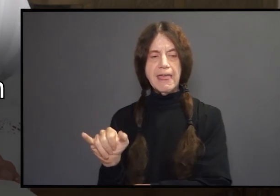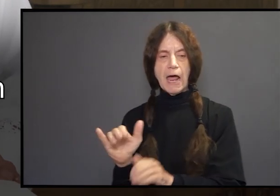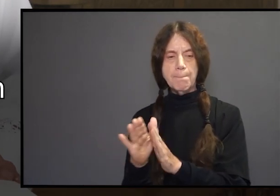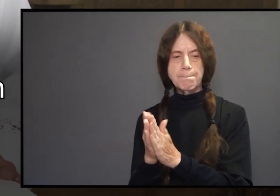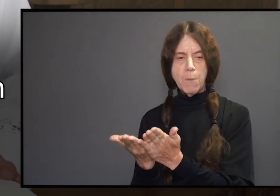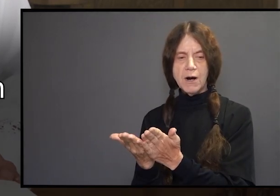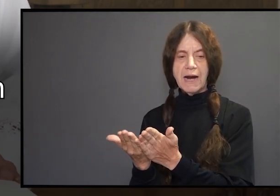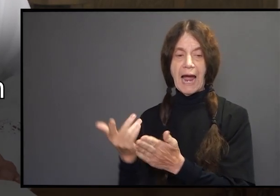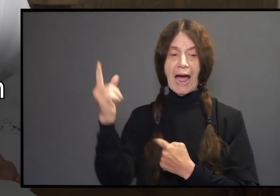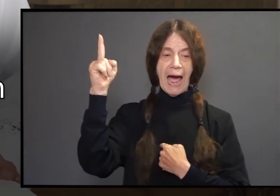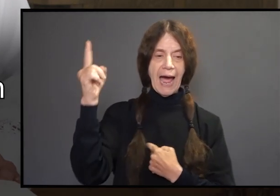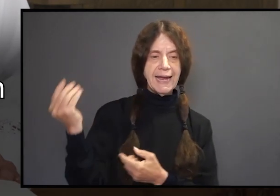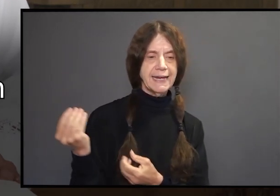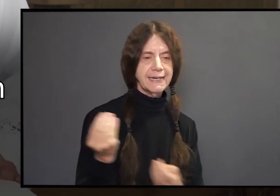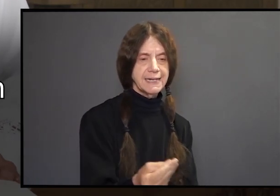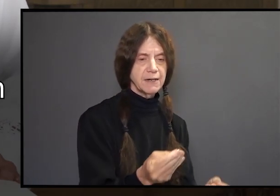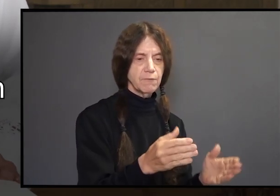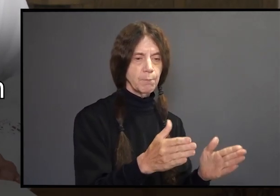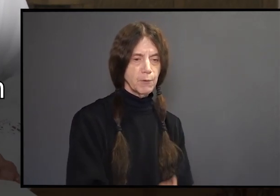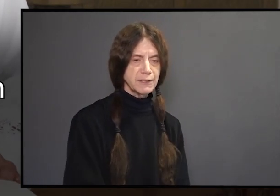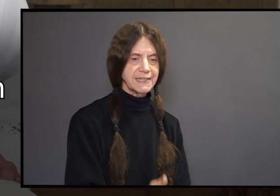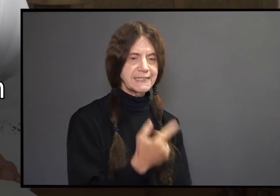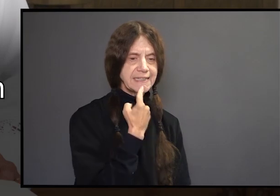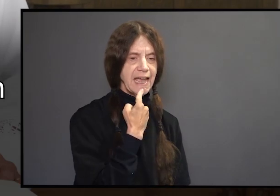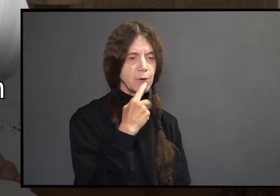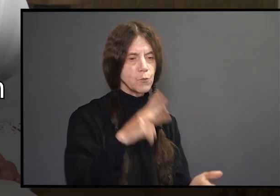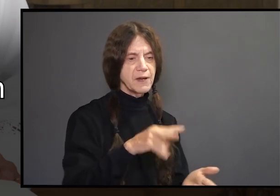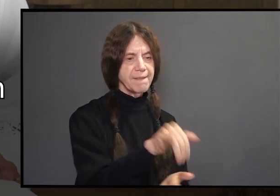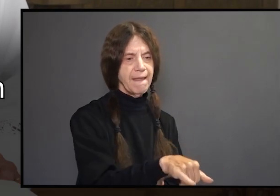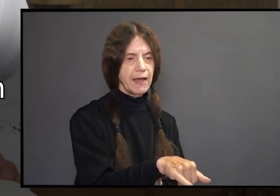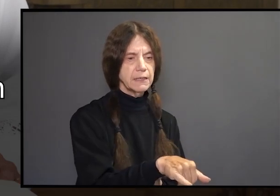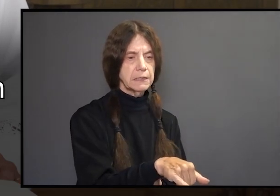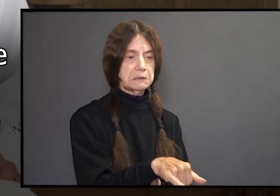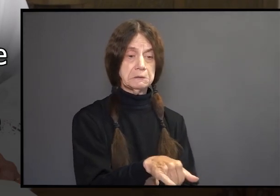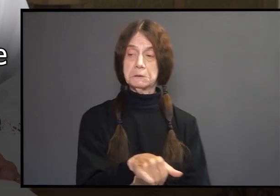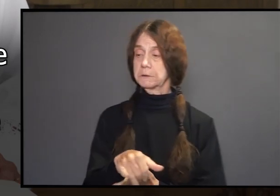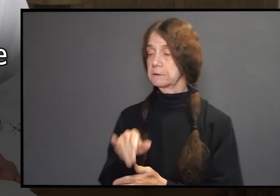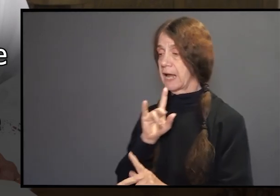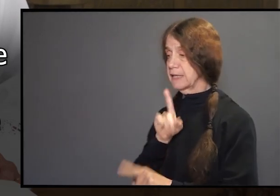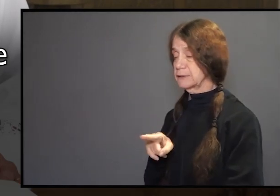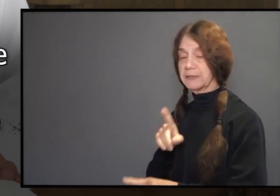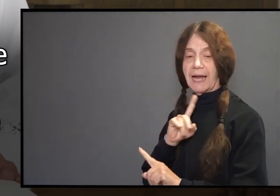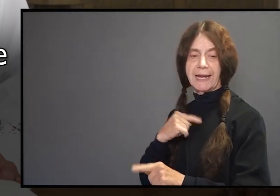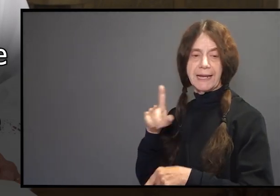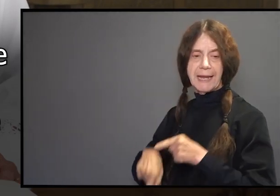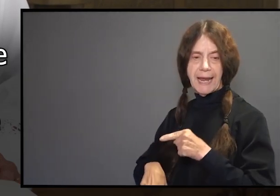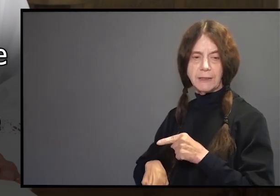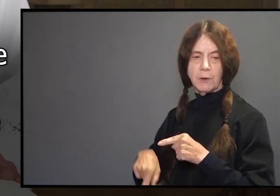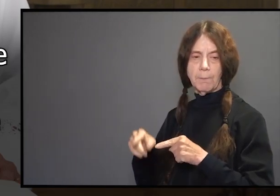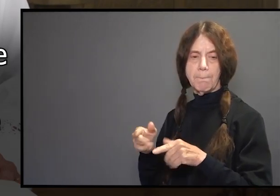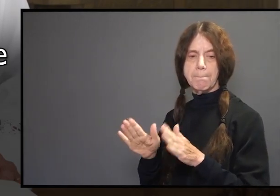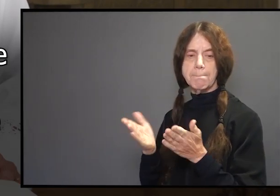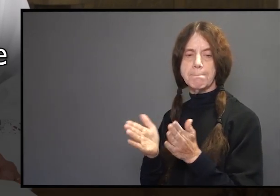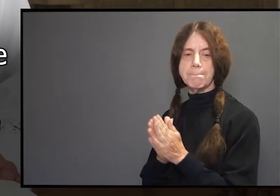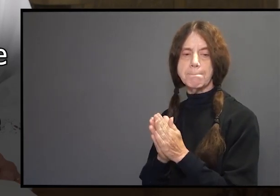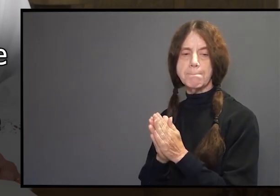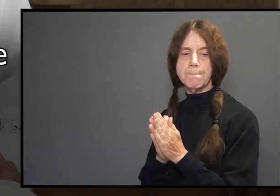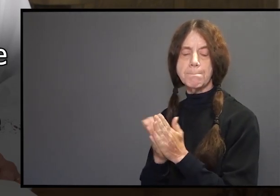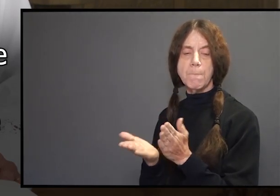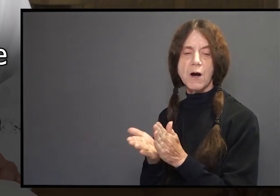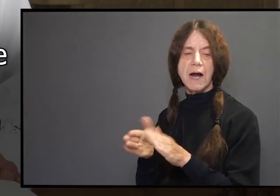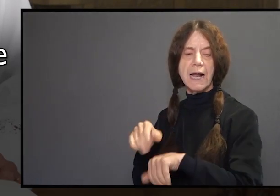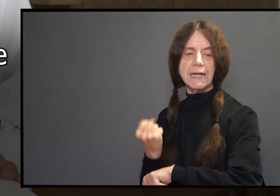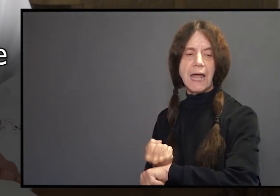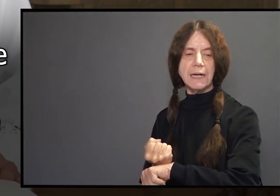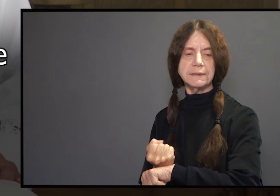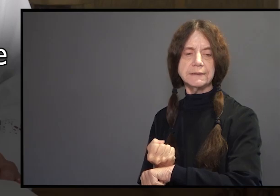men give it to one who can read, saying, "Read this," he says, "I cannot, for it is sealed." And